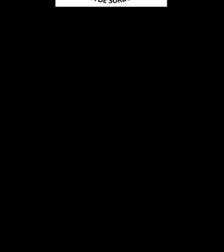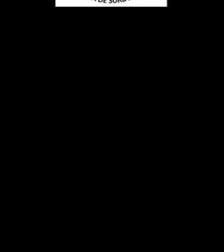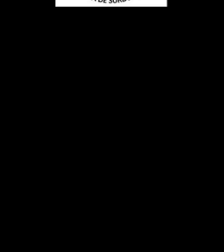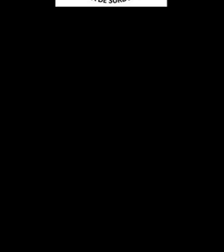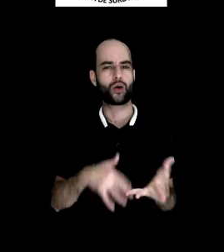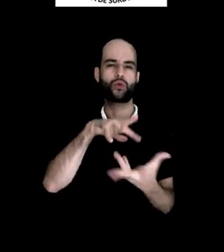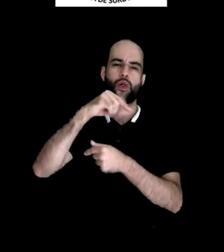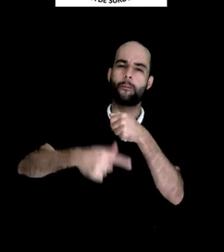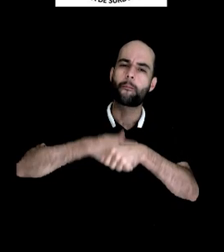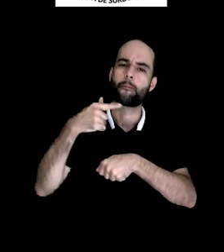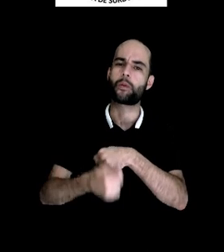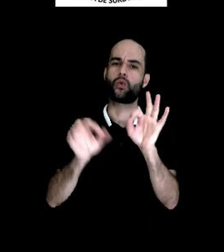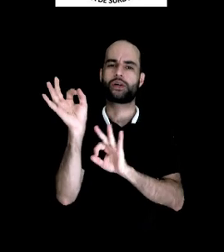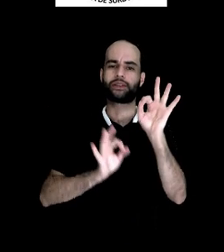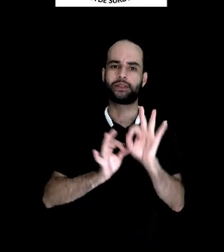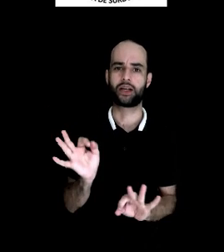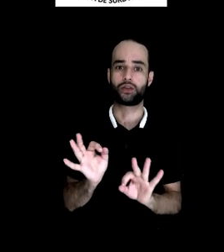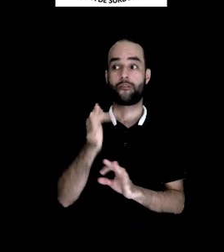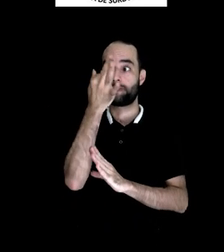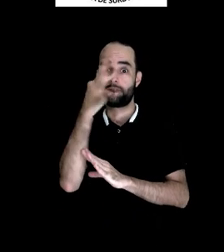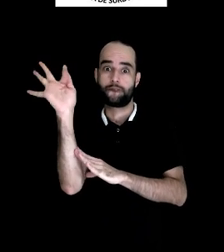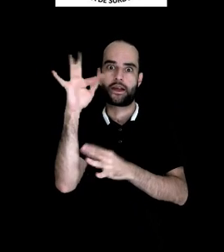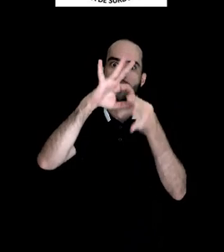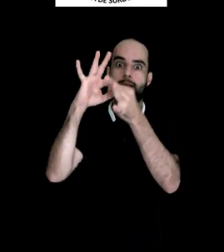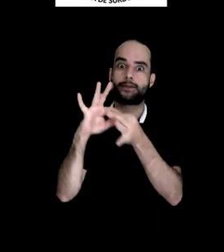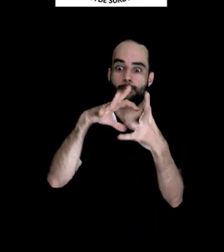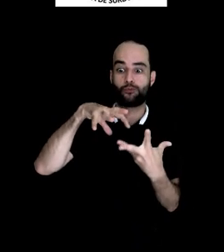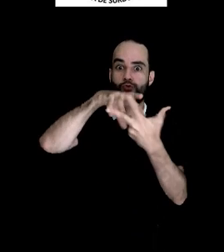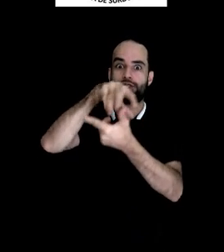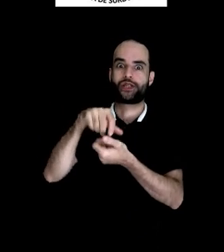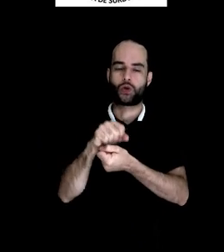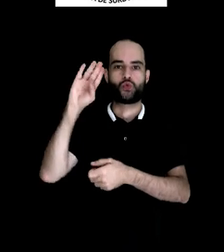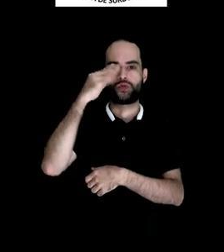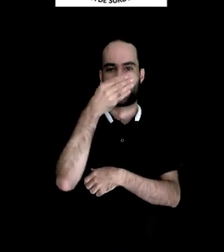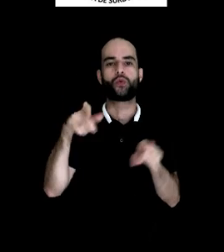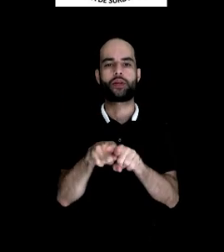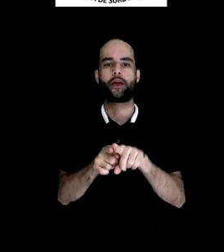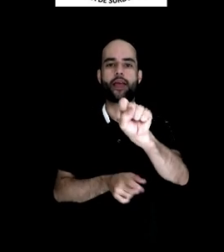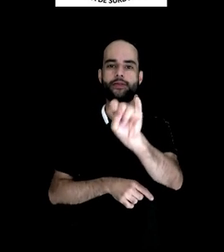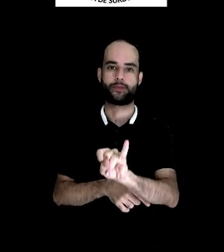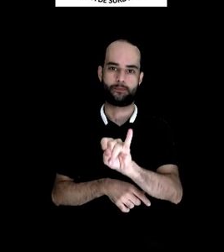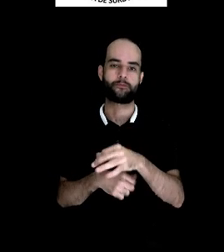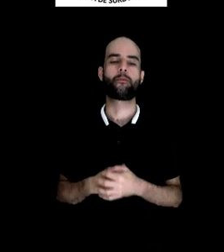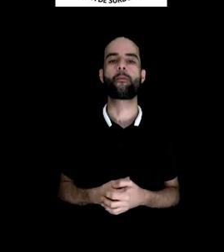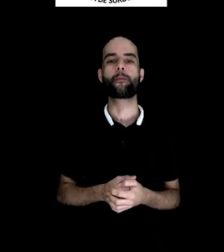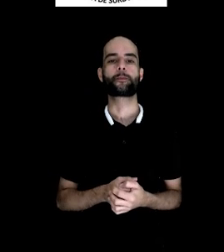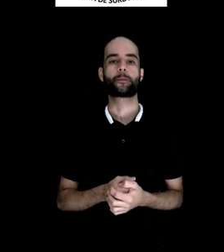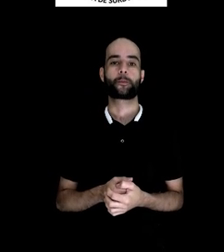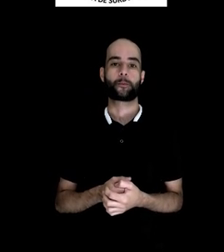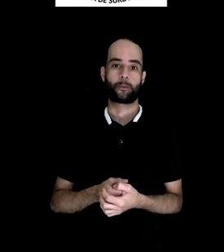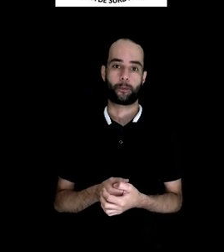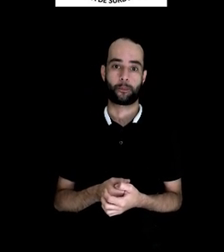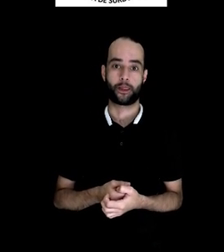is written Global Report organized by the World Federation of Deafblind and